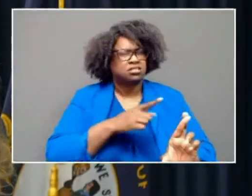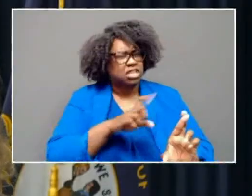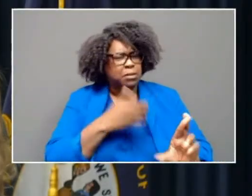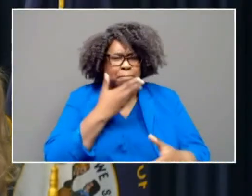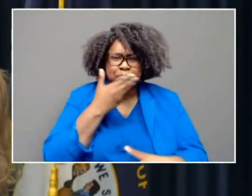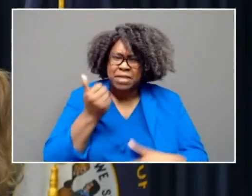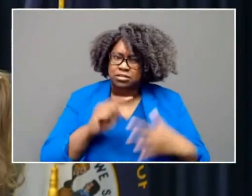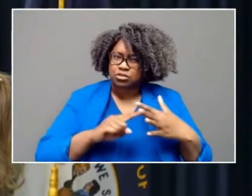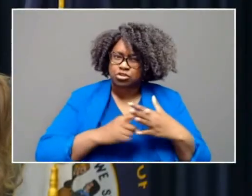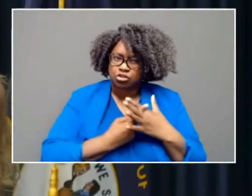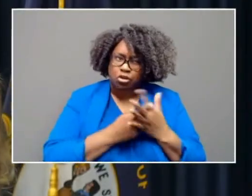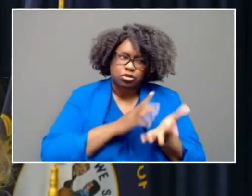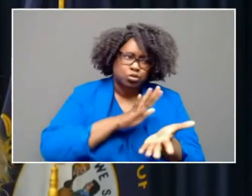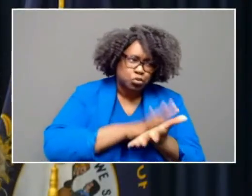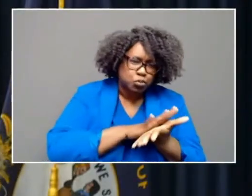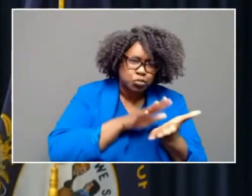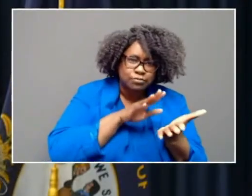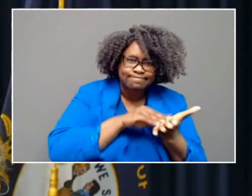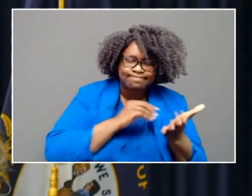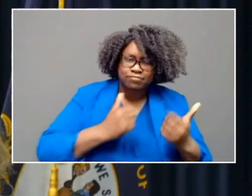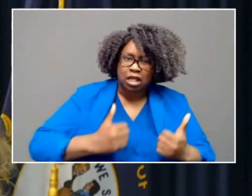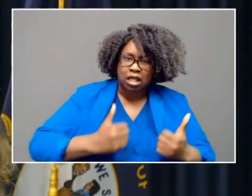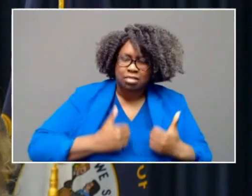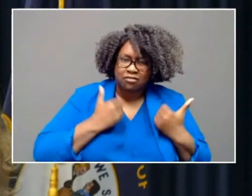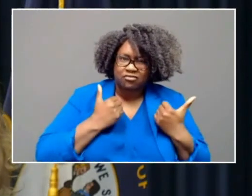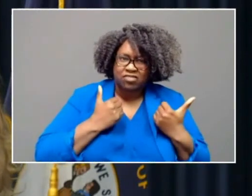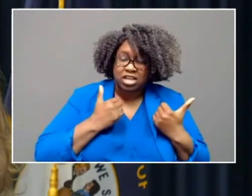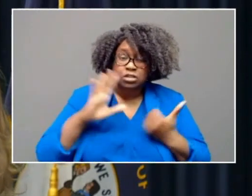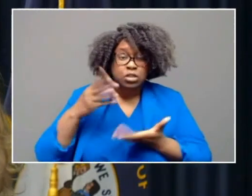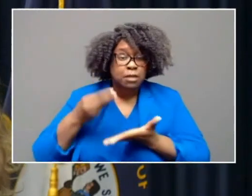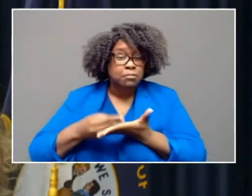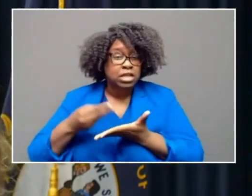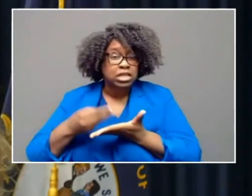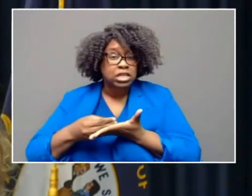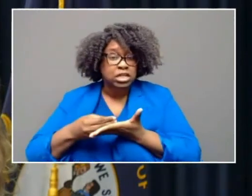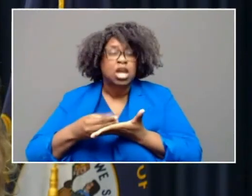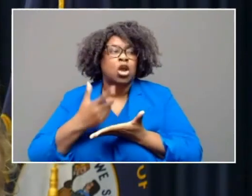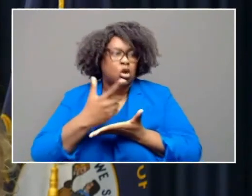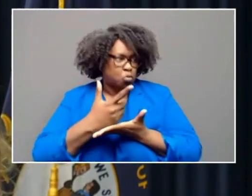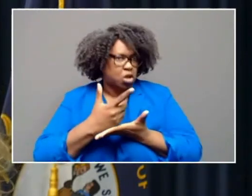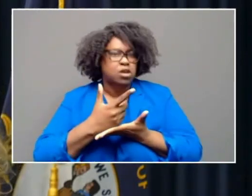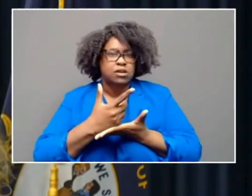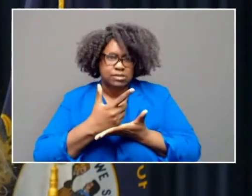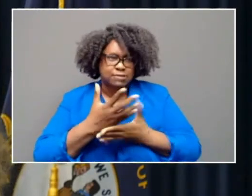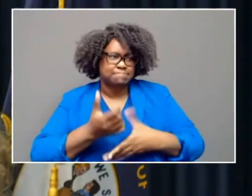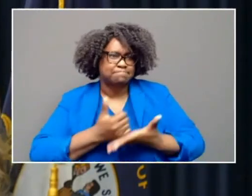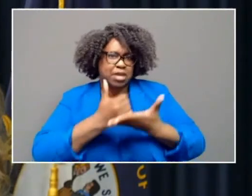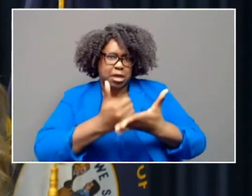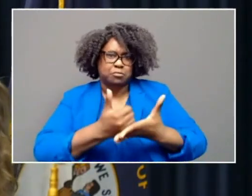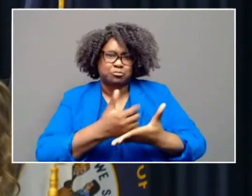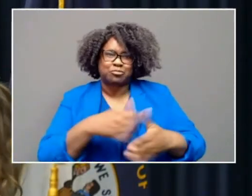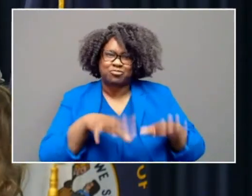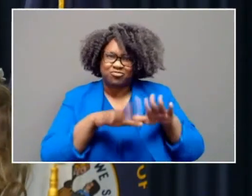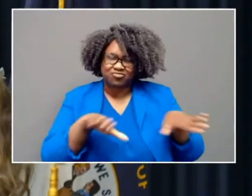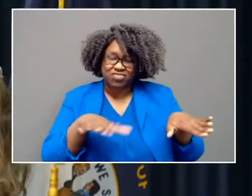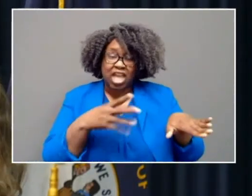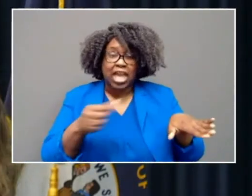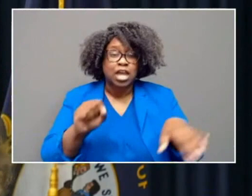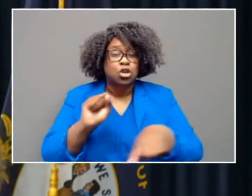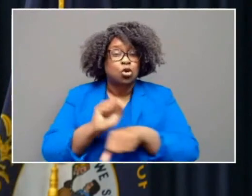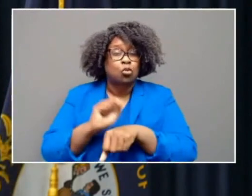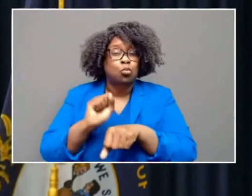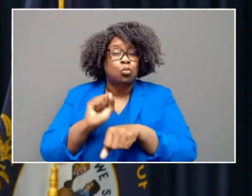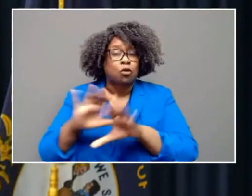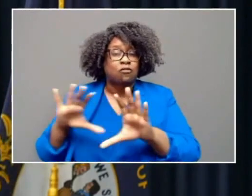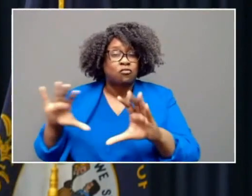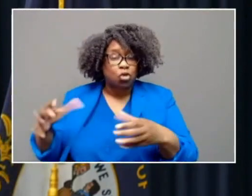need. This investment will make a difference for our kids, but it's also going to boost our workforce and our economy, too.